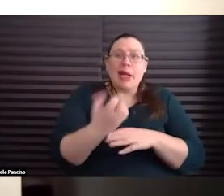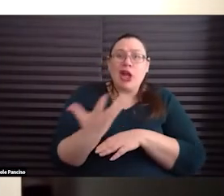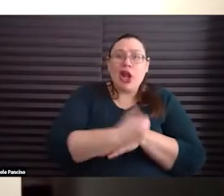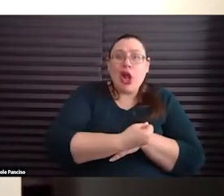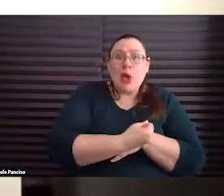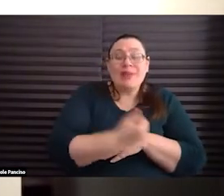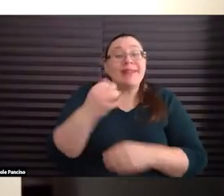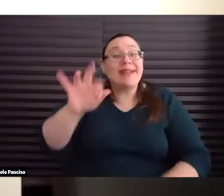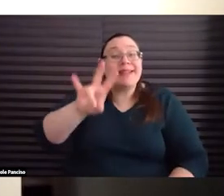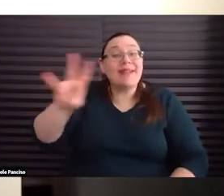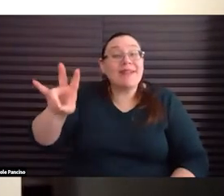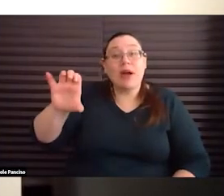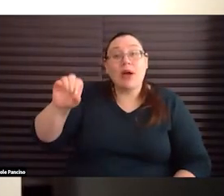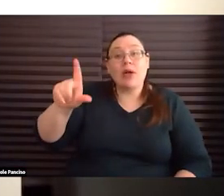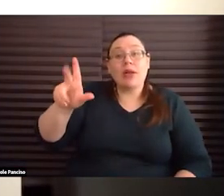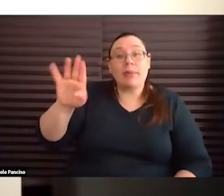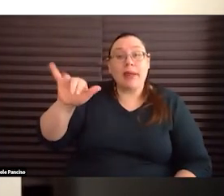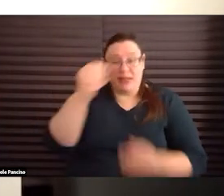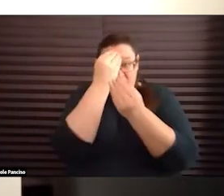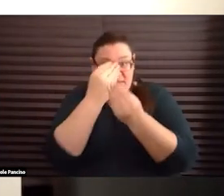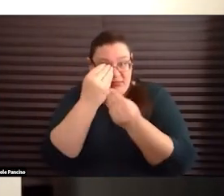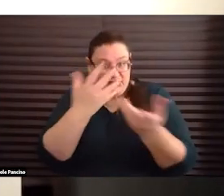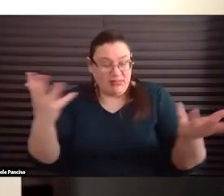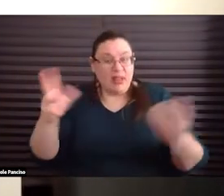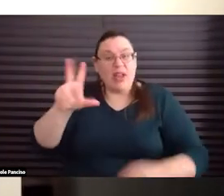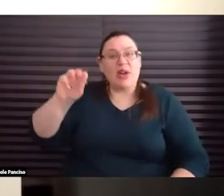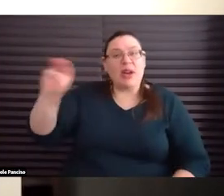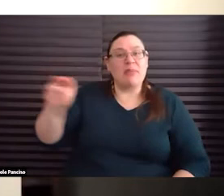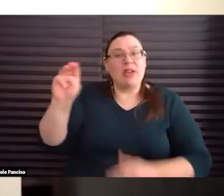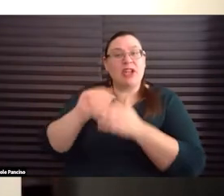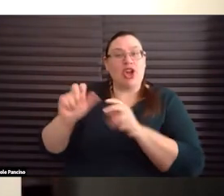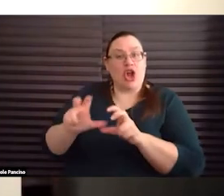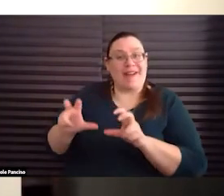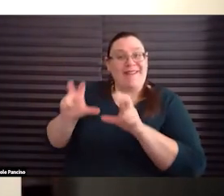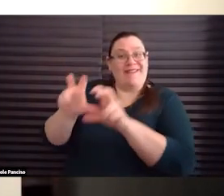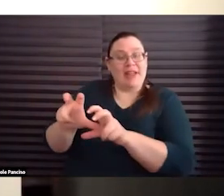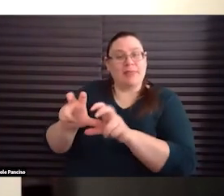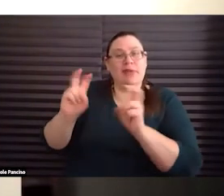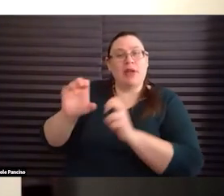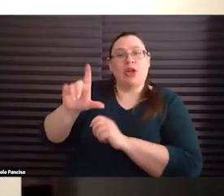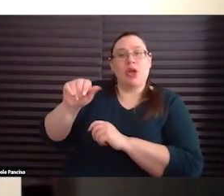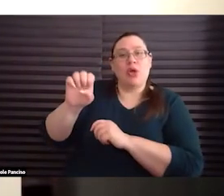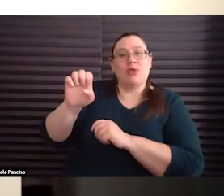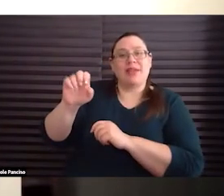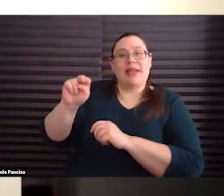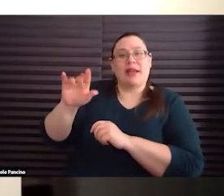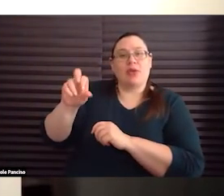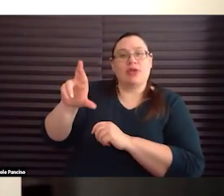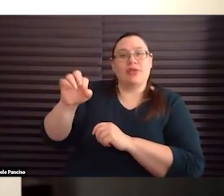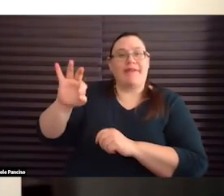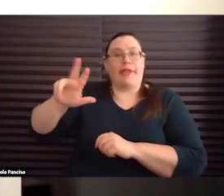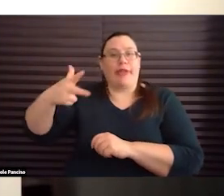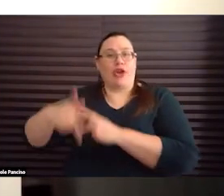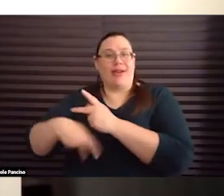1977, Columbia let it be known they had a $30 million investment in Close Encounters of the Third Kind. And they said